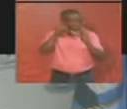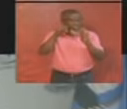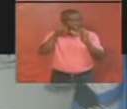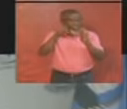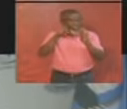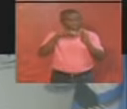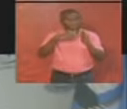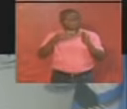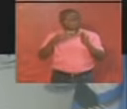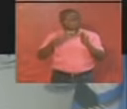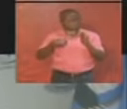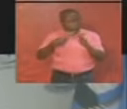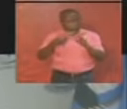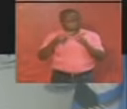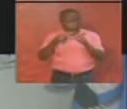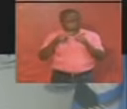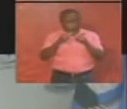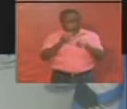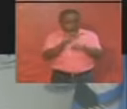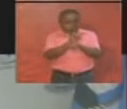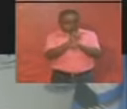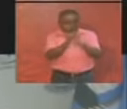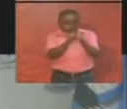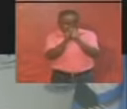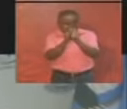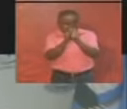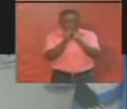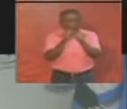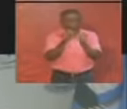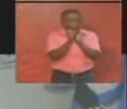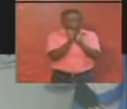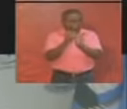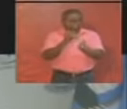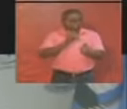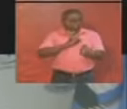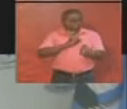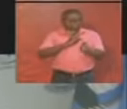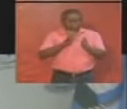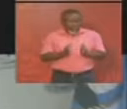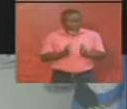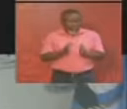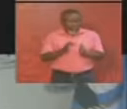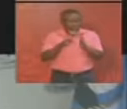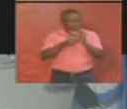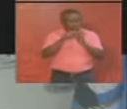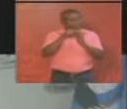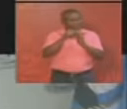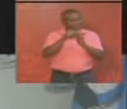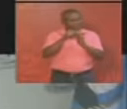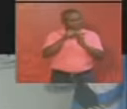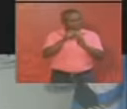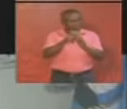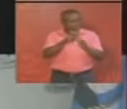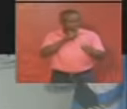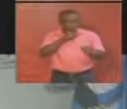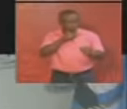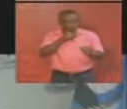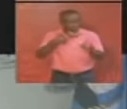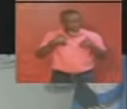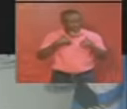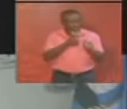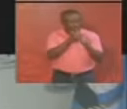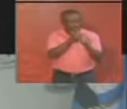have actually worked closely with the hoteliers in Tobago to ensure that these guidelines are enforced. Not so much with